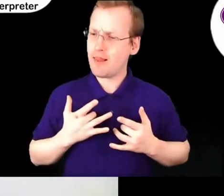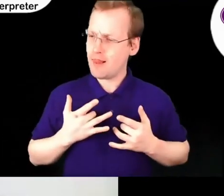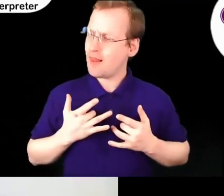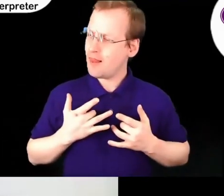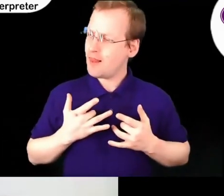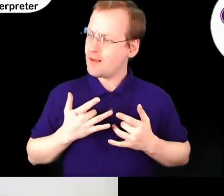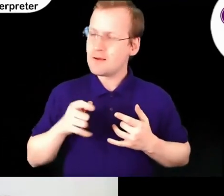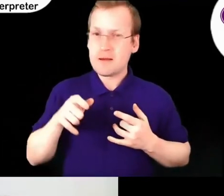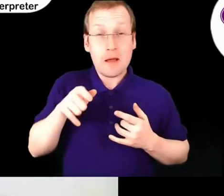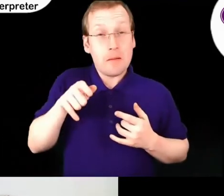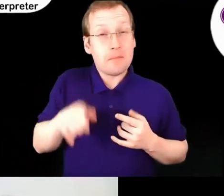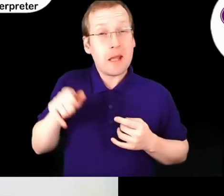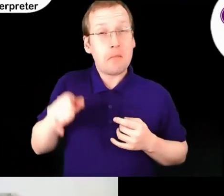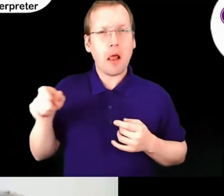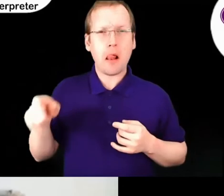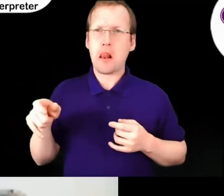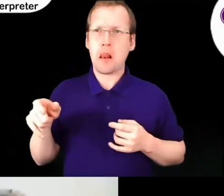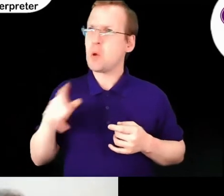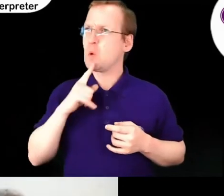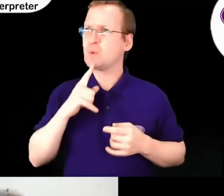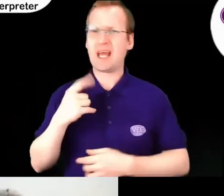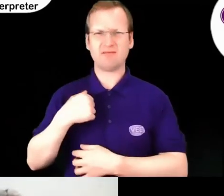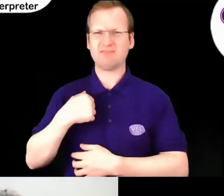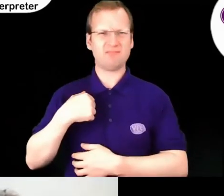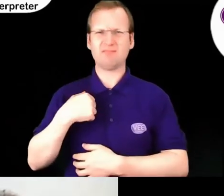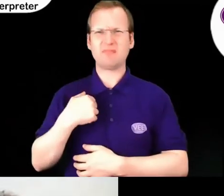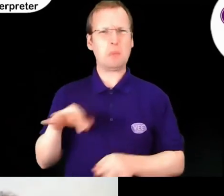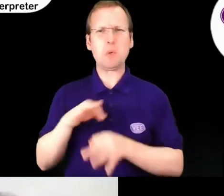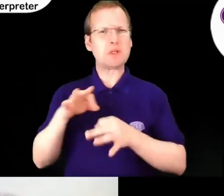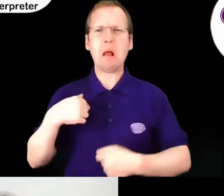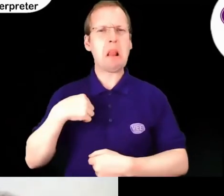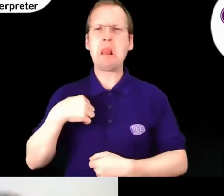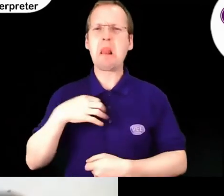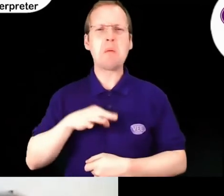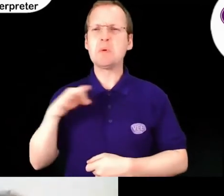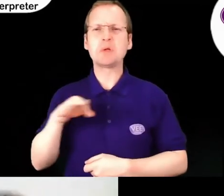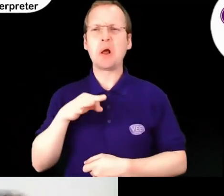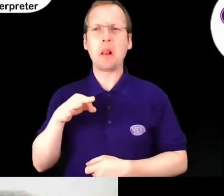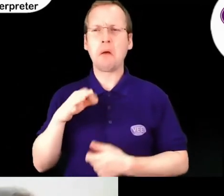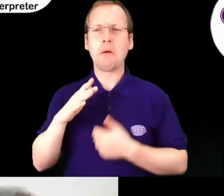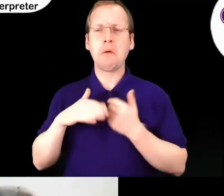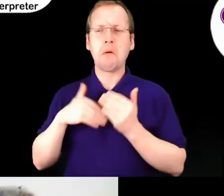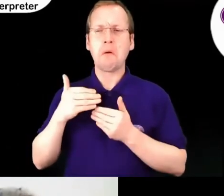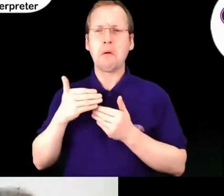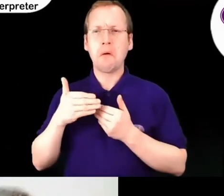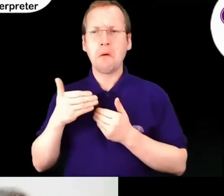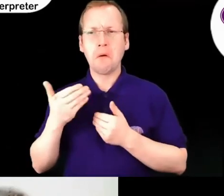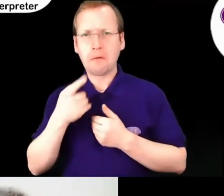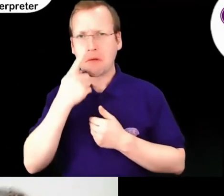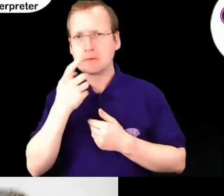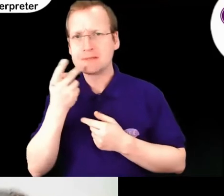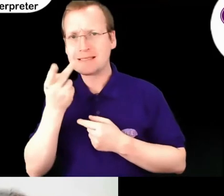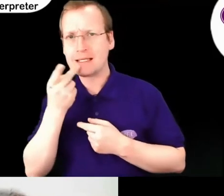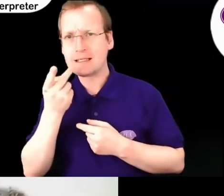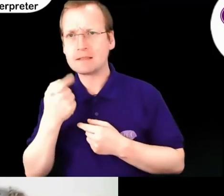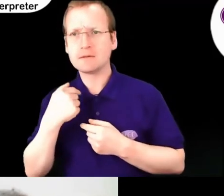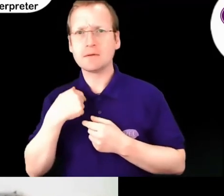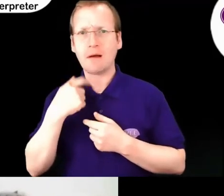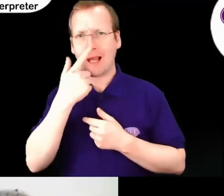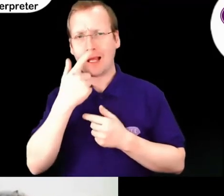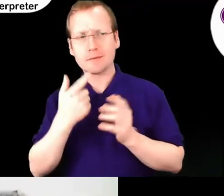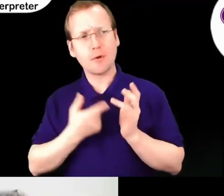people who don't profess to have musical skills discover that they can sing, and some of them can do other things as well,